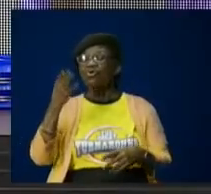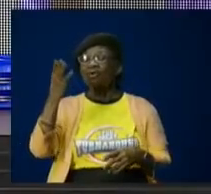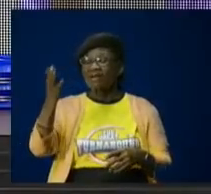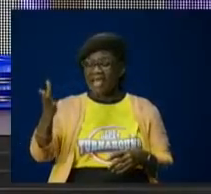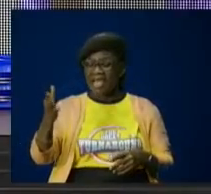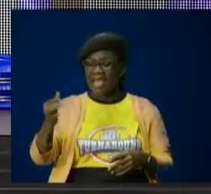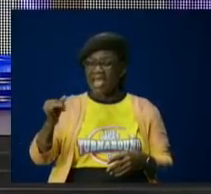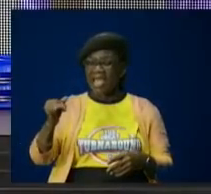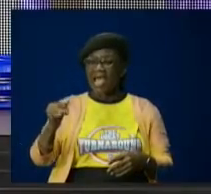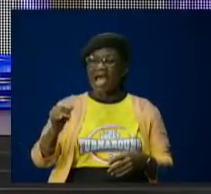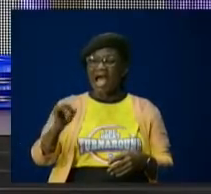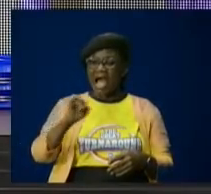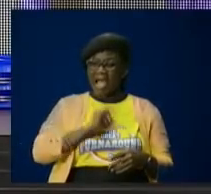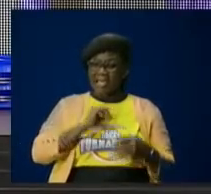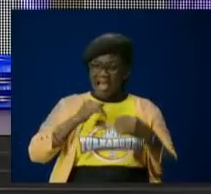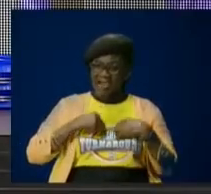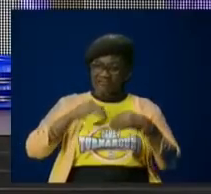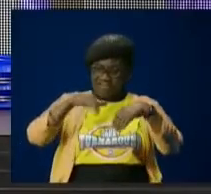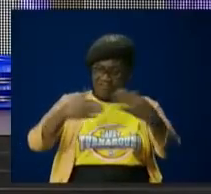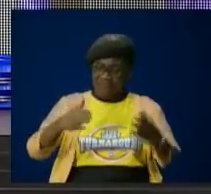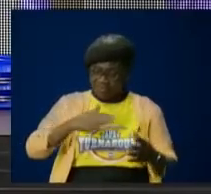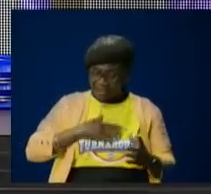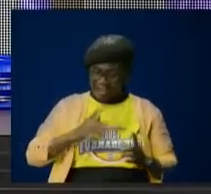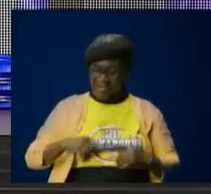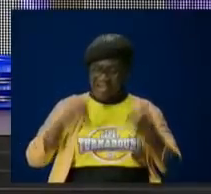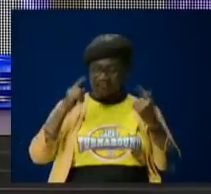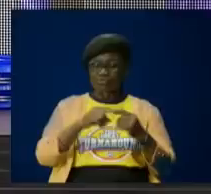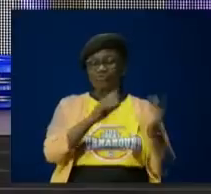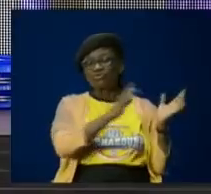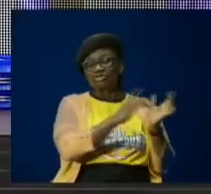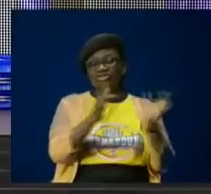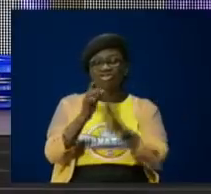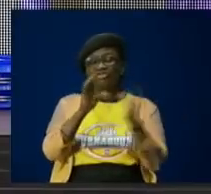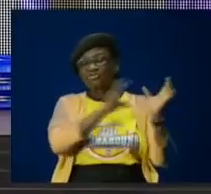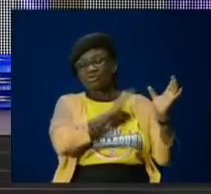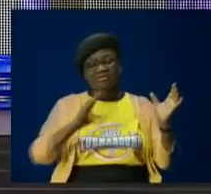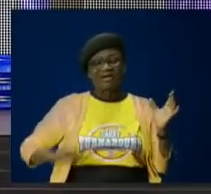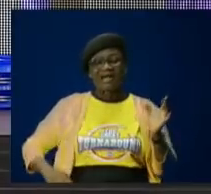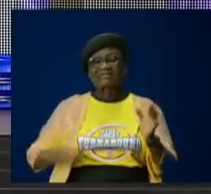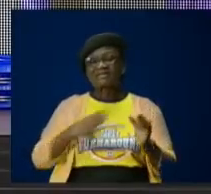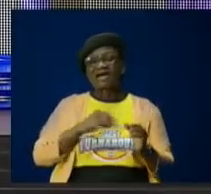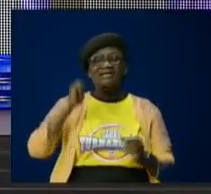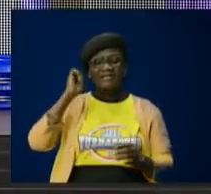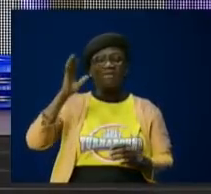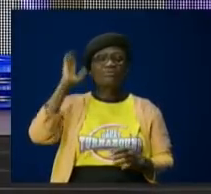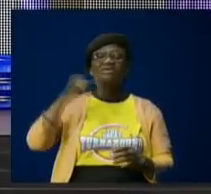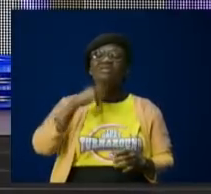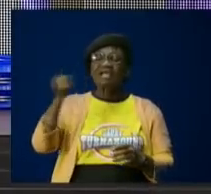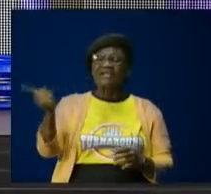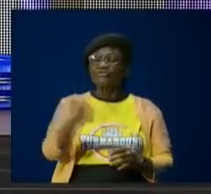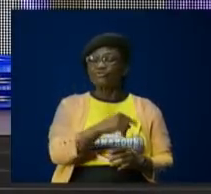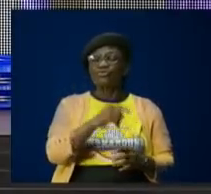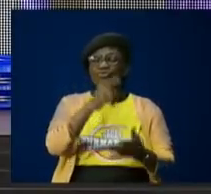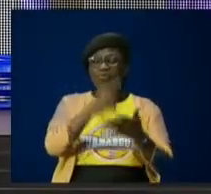you what to do next. God bless you. In a